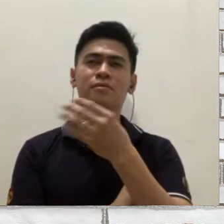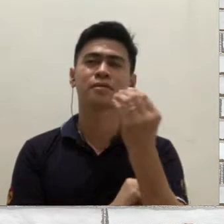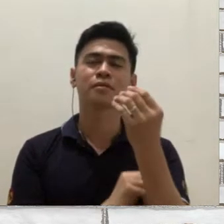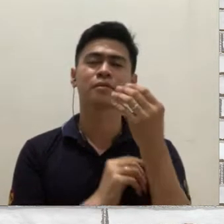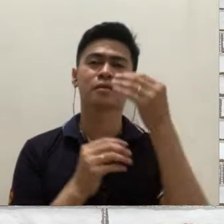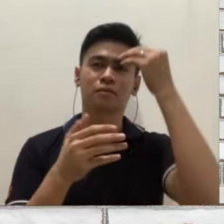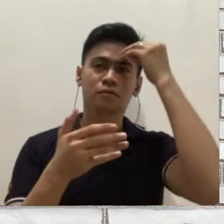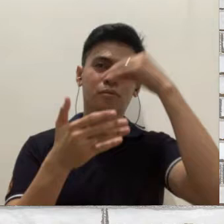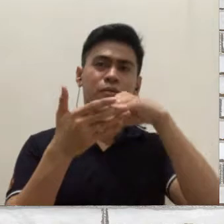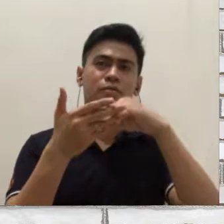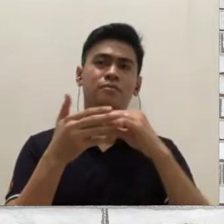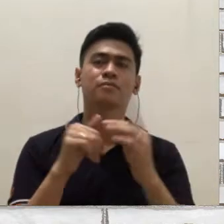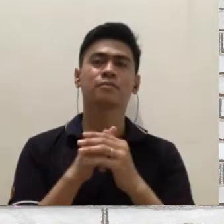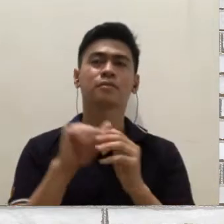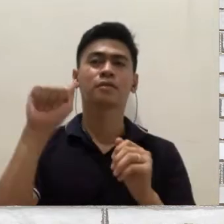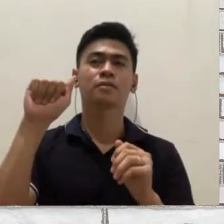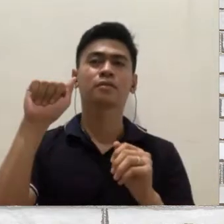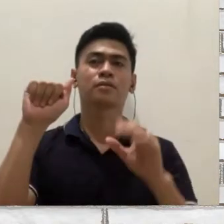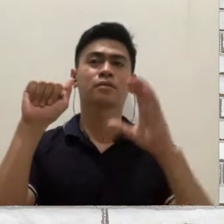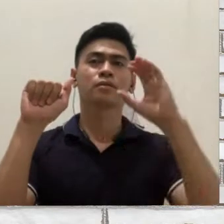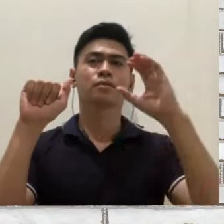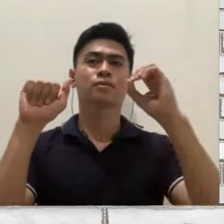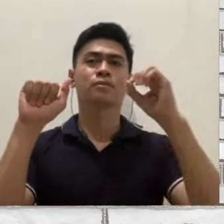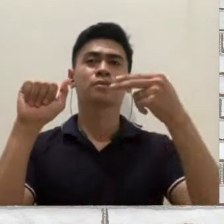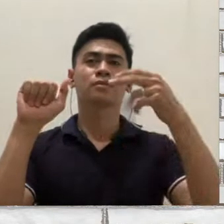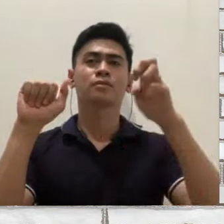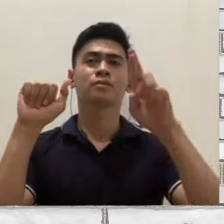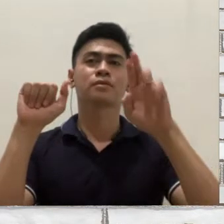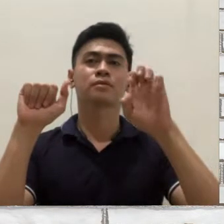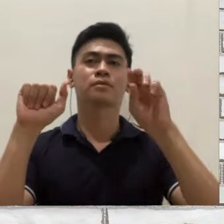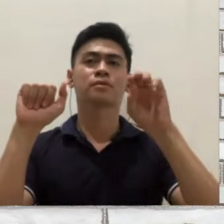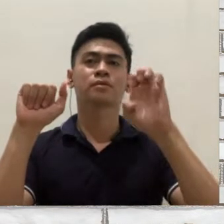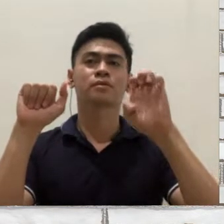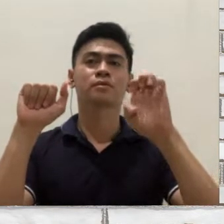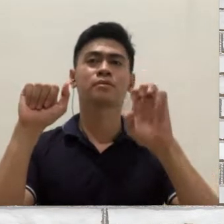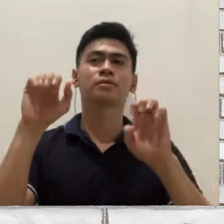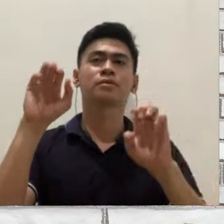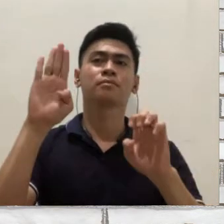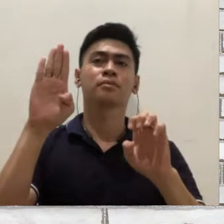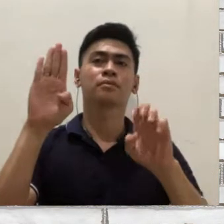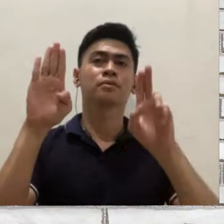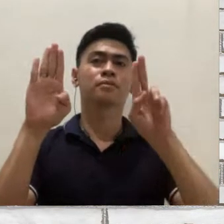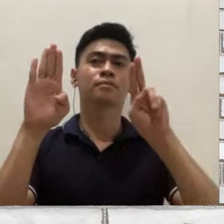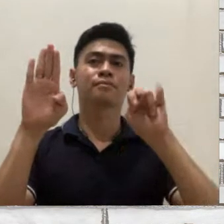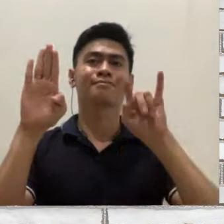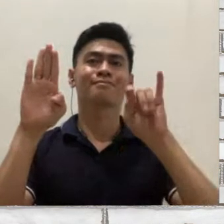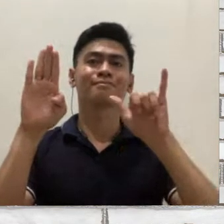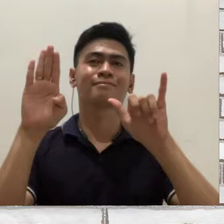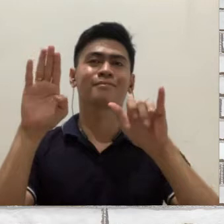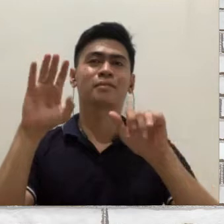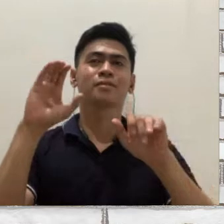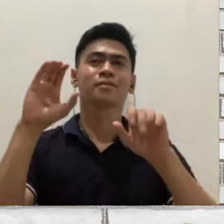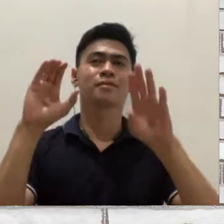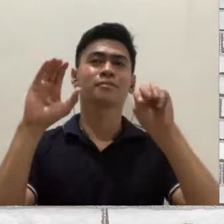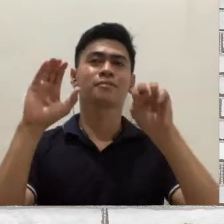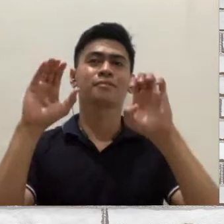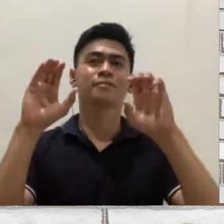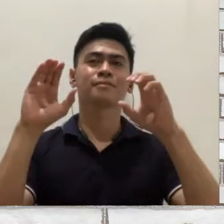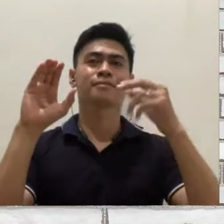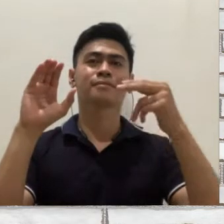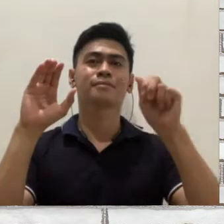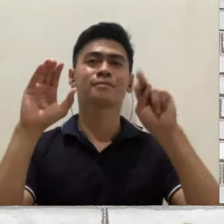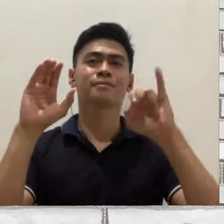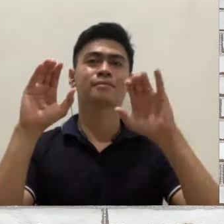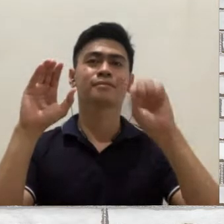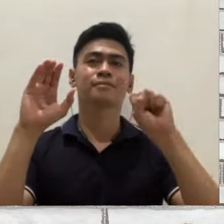Number 1. This element of writing shows organization of ideas and information.